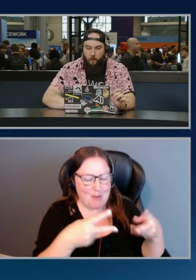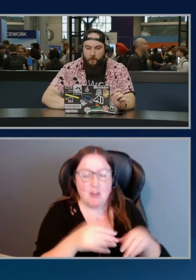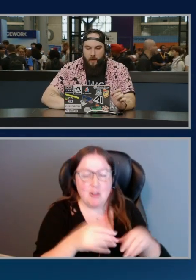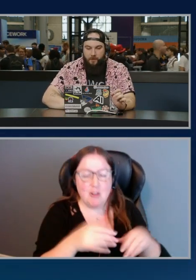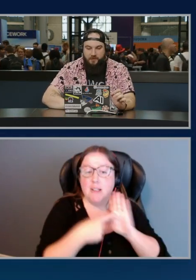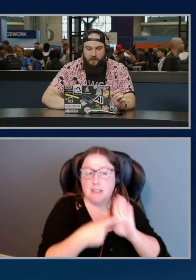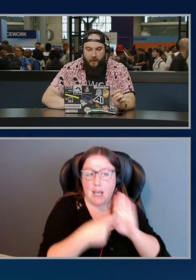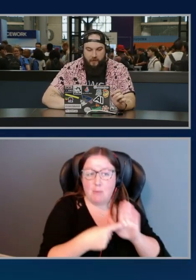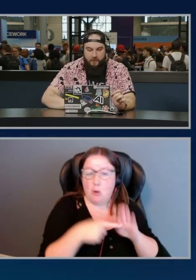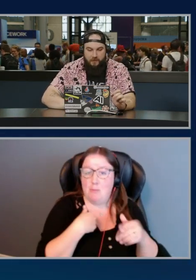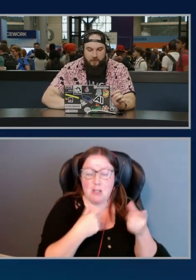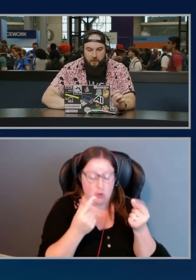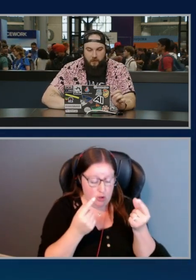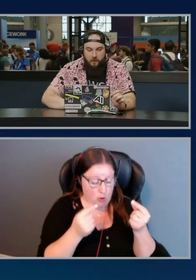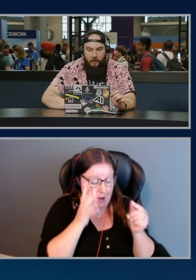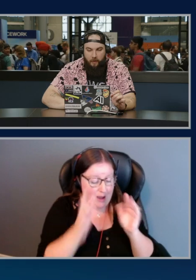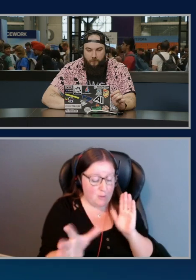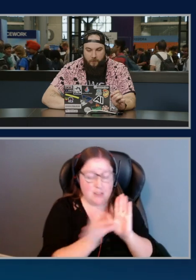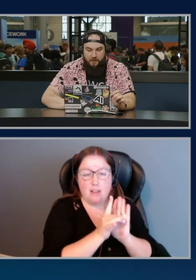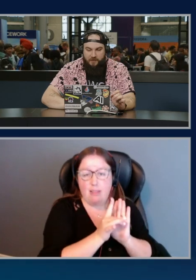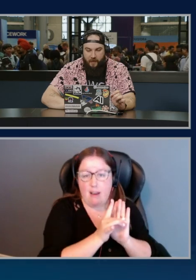do the following. I'm going to select this